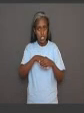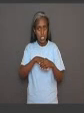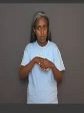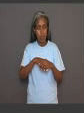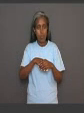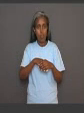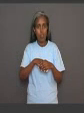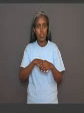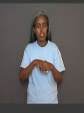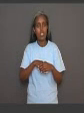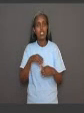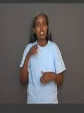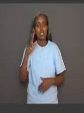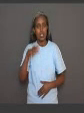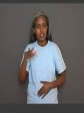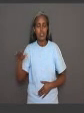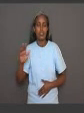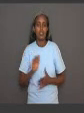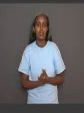of 33.